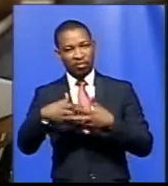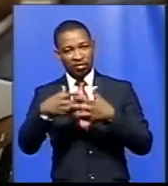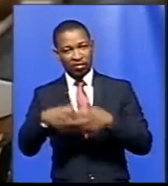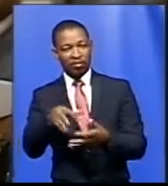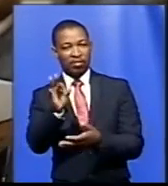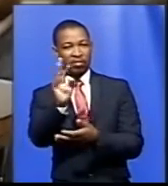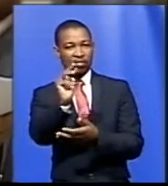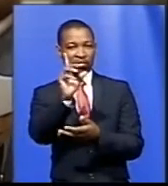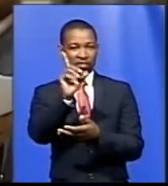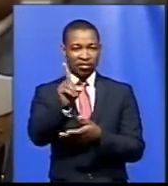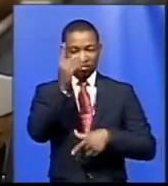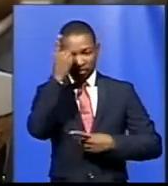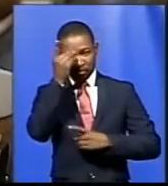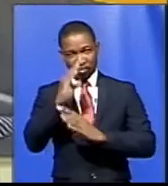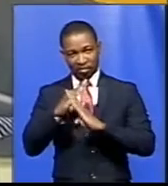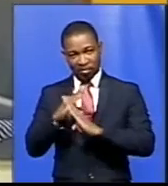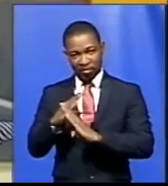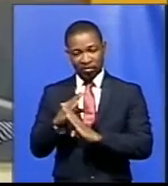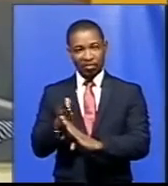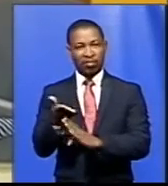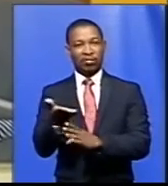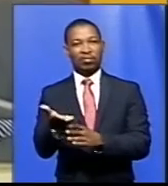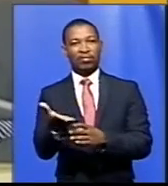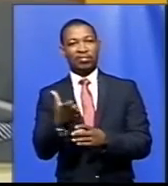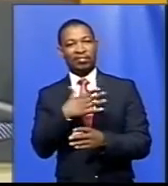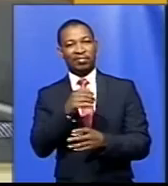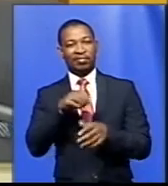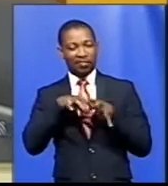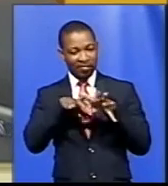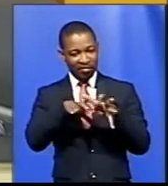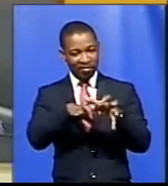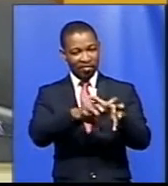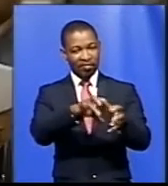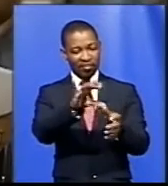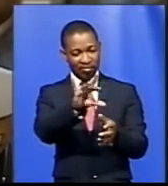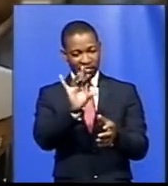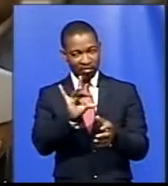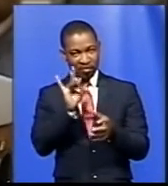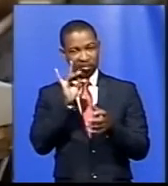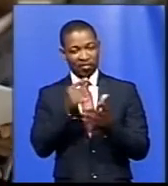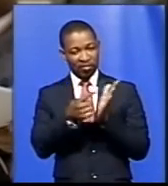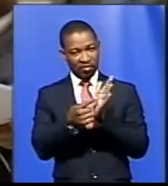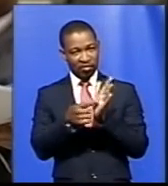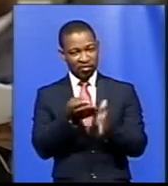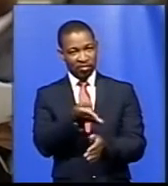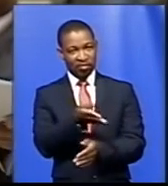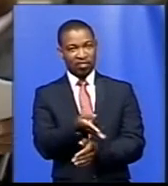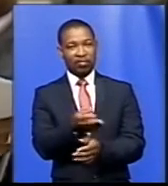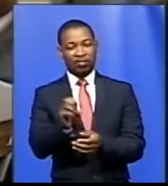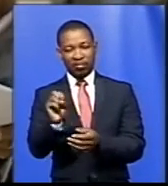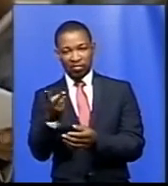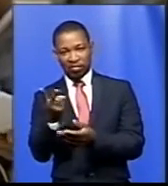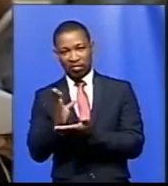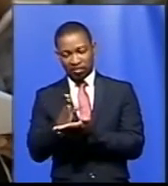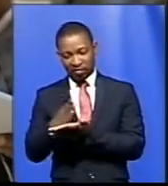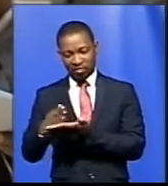disease outbreak, God forbid, and animal identification devices. The second largest share of the